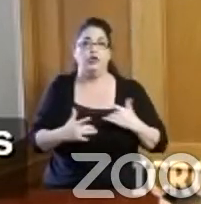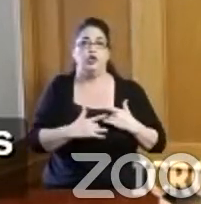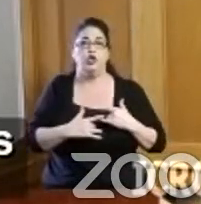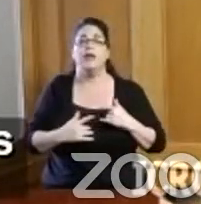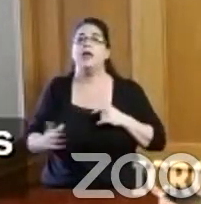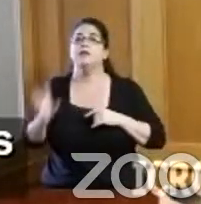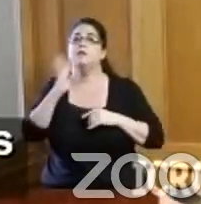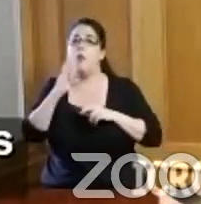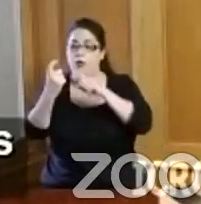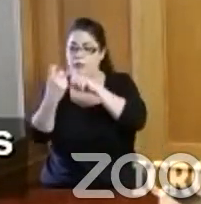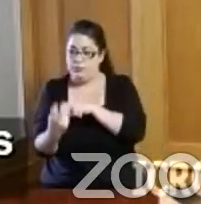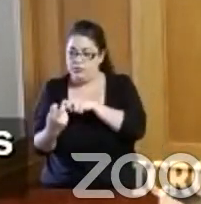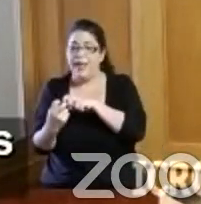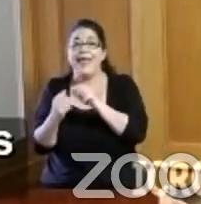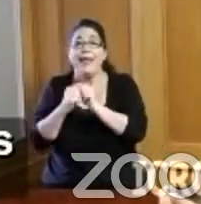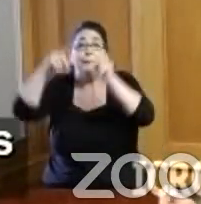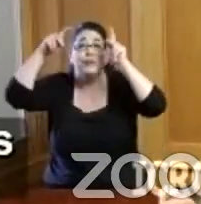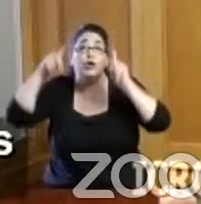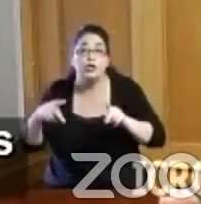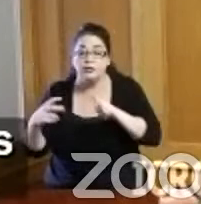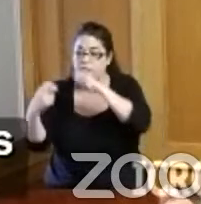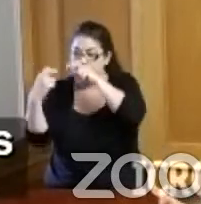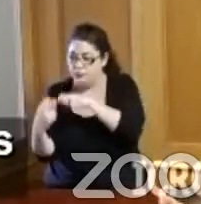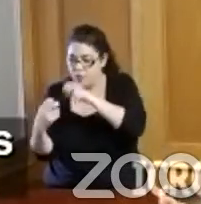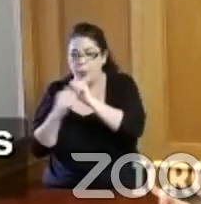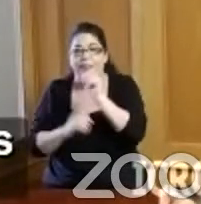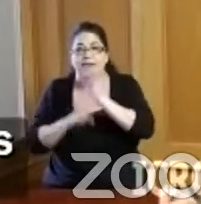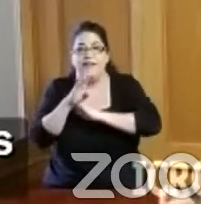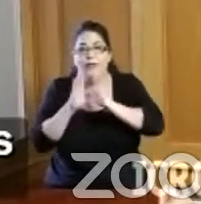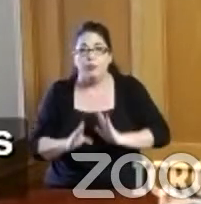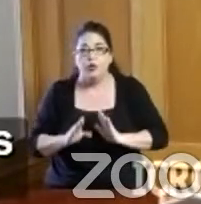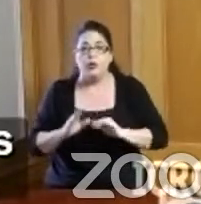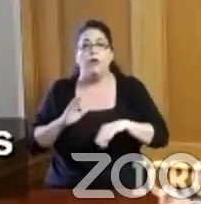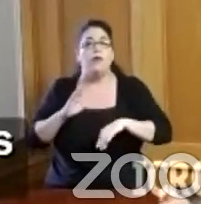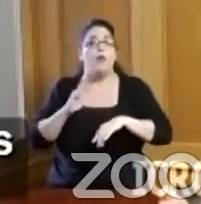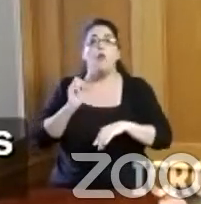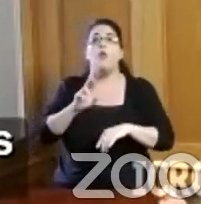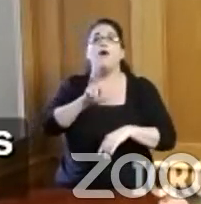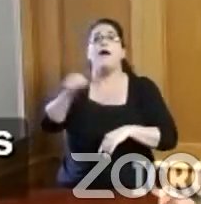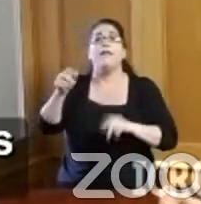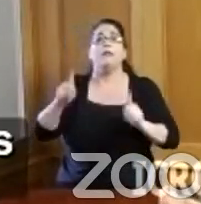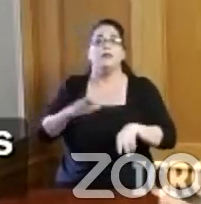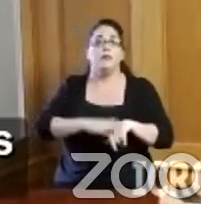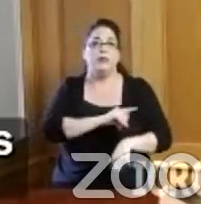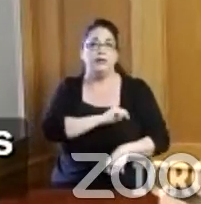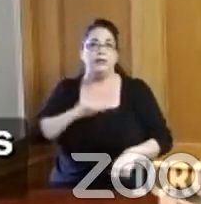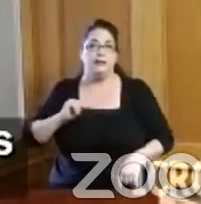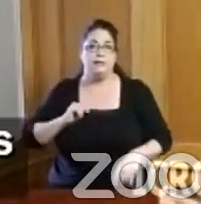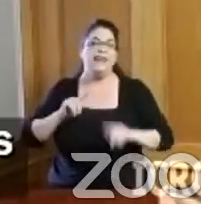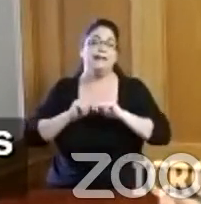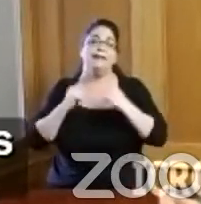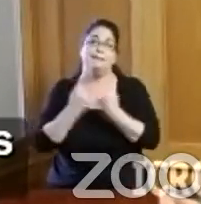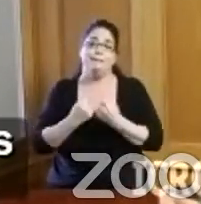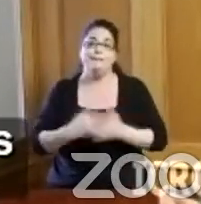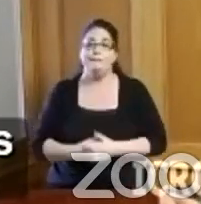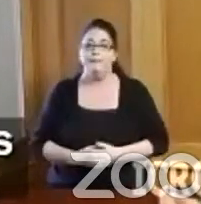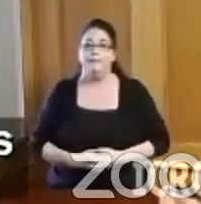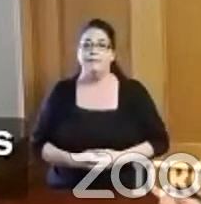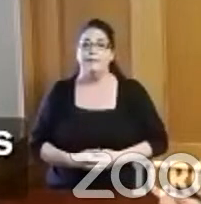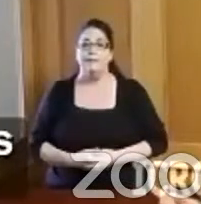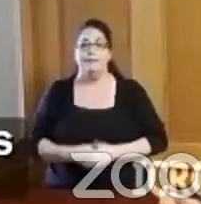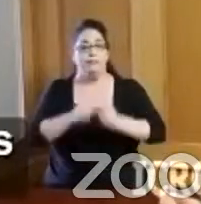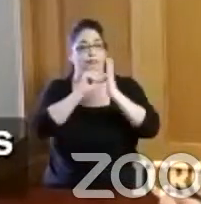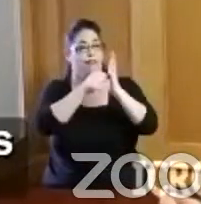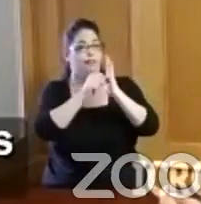has spoken with or met in person with the developer or our team. And I think that's a very important piece to highlight to you today.